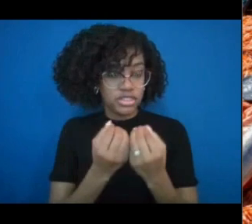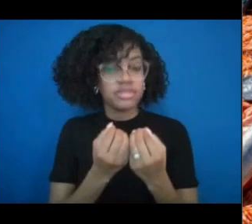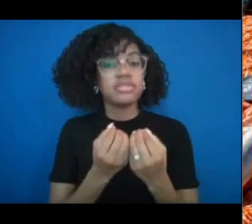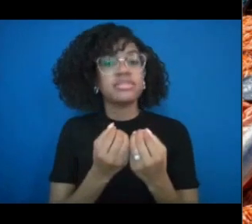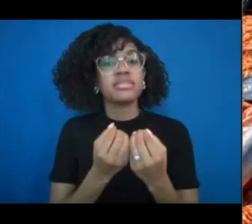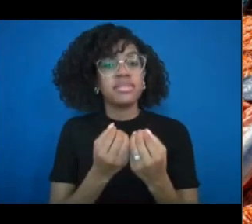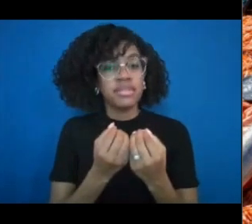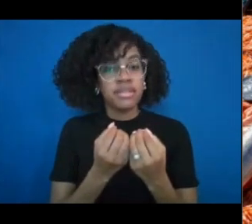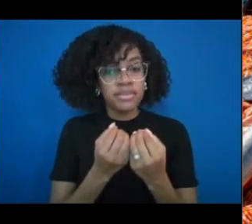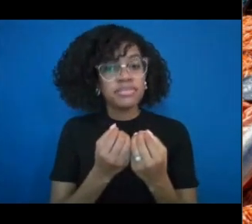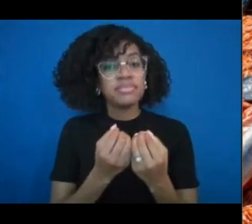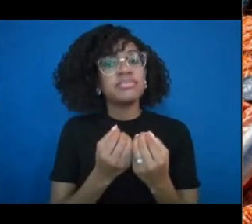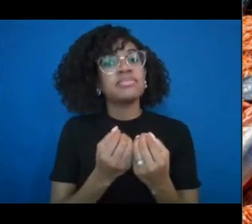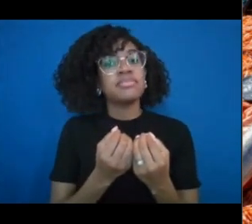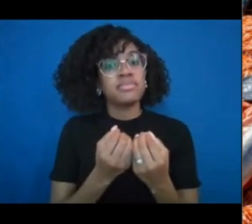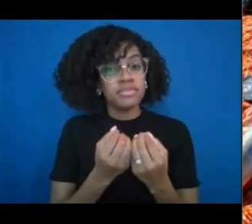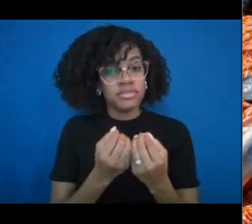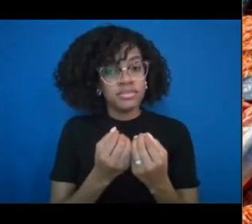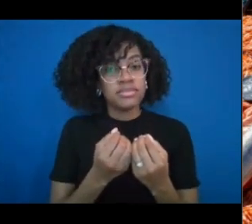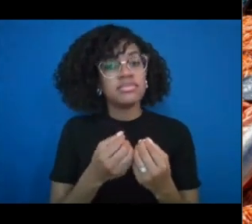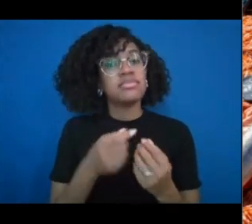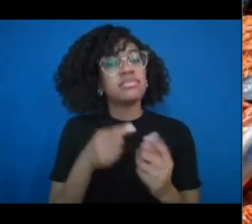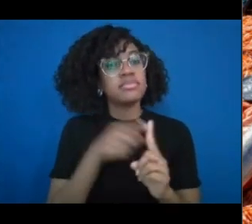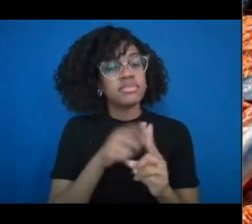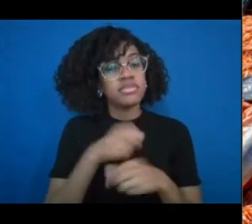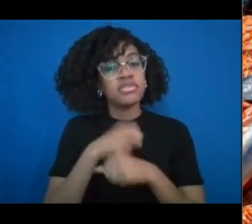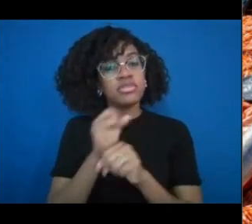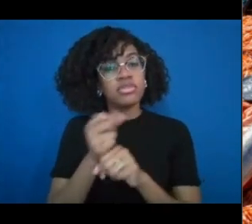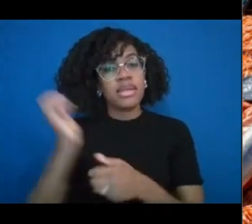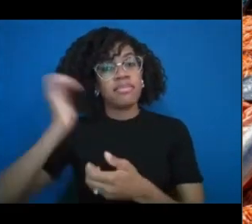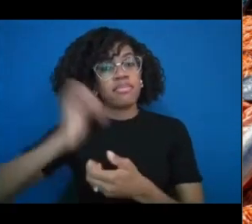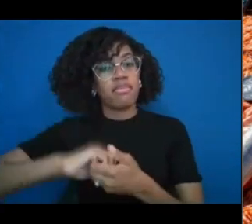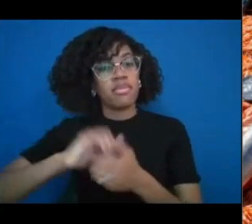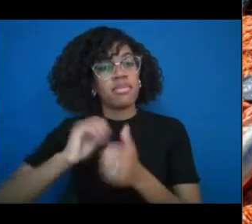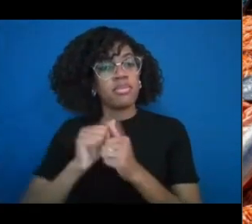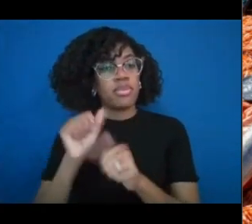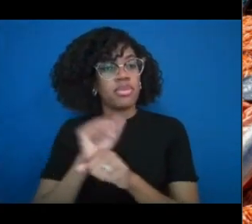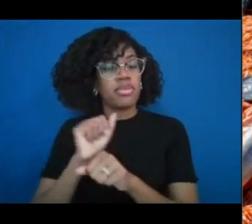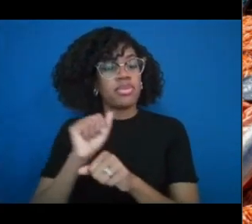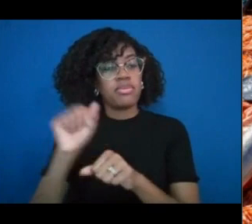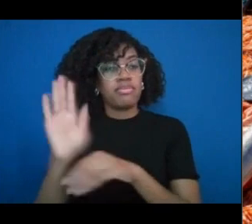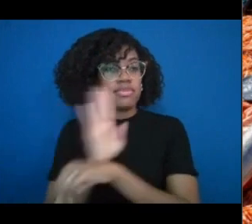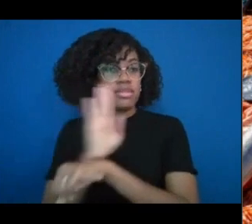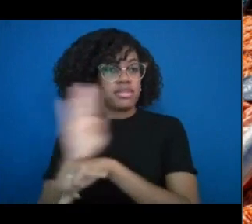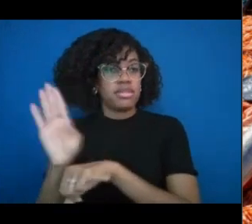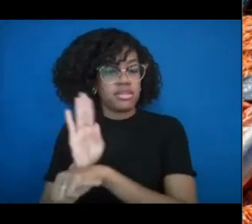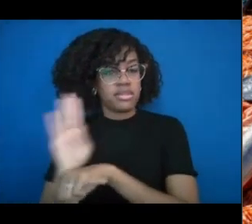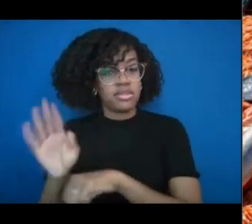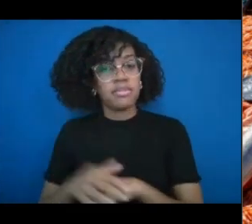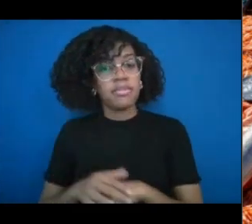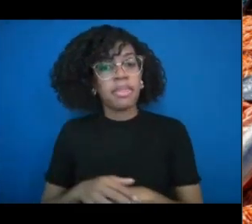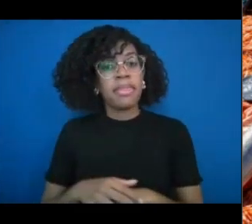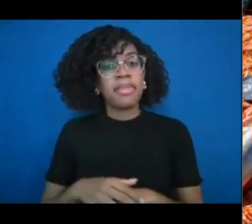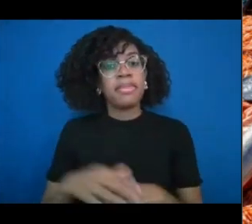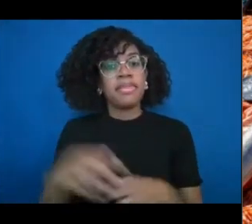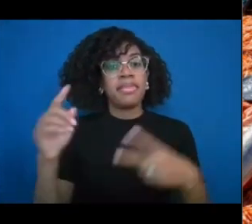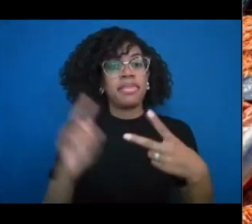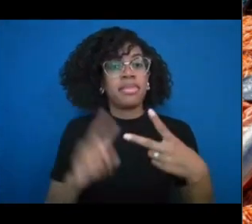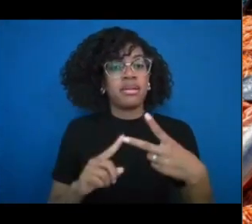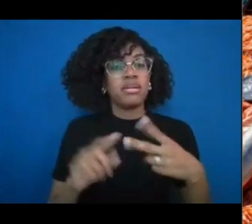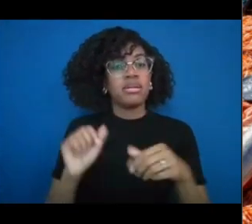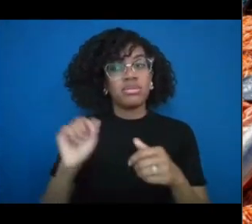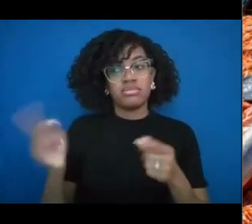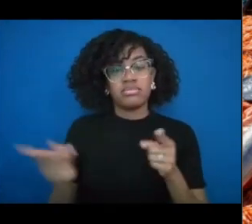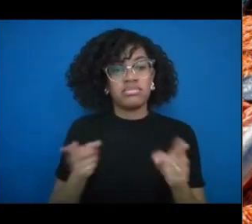organizations that want to apply form partnerships with employers. They work together to identify